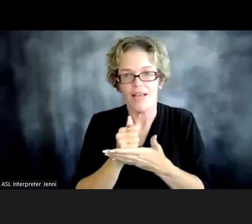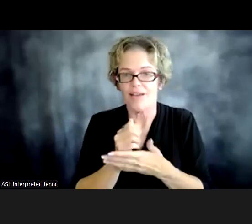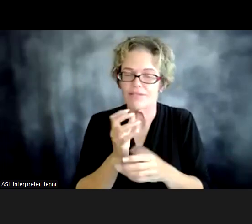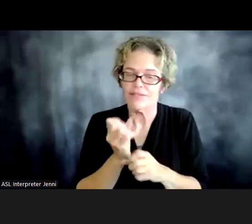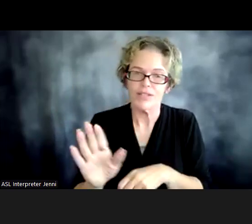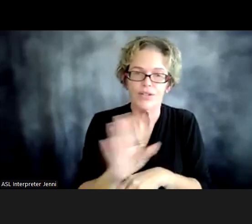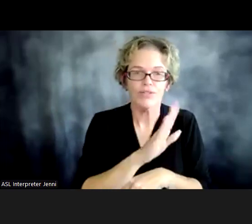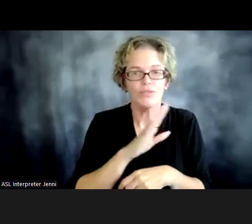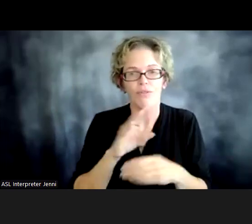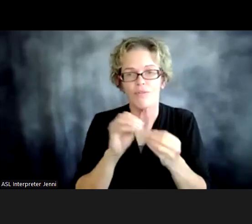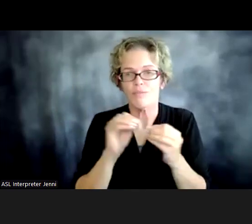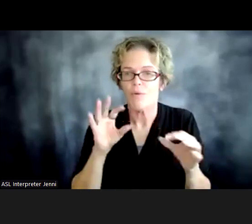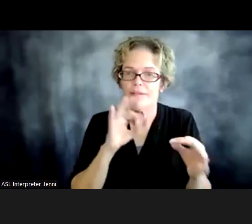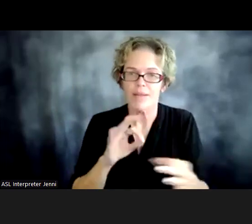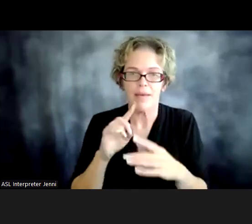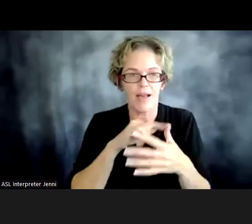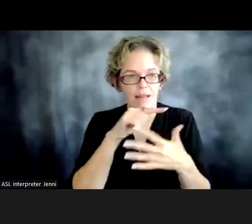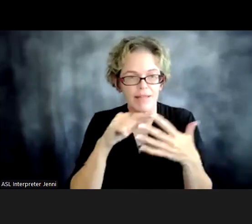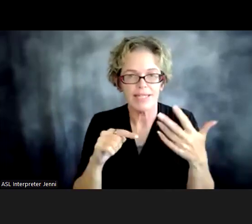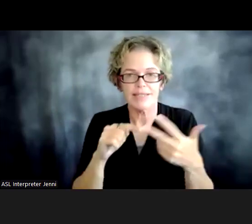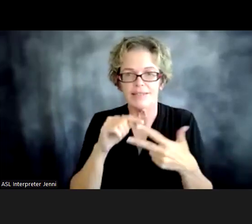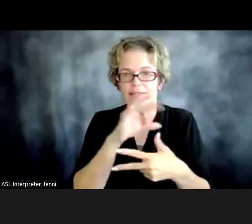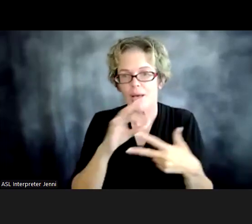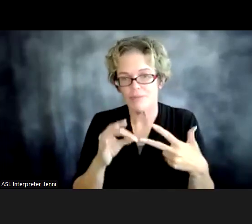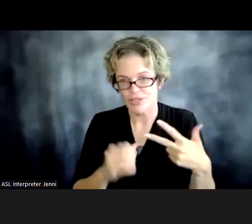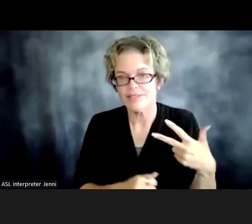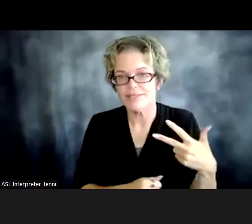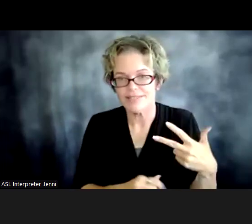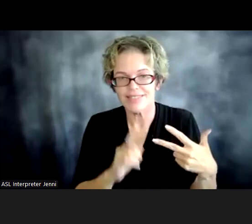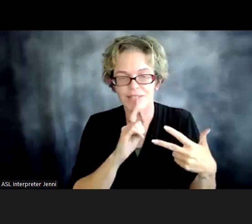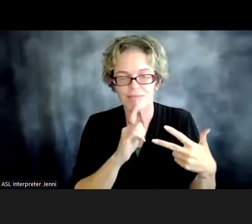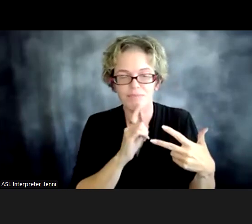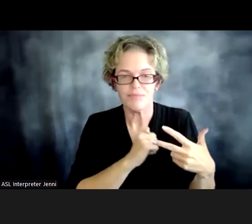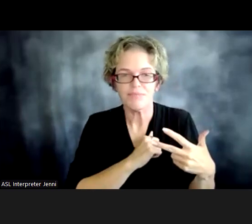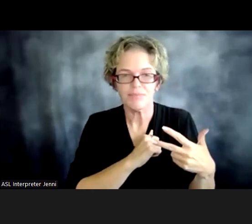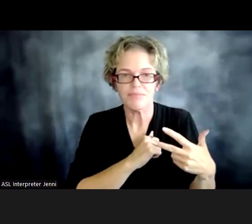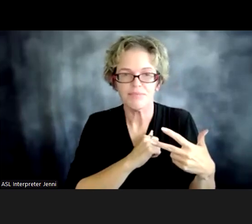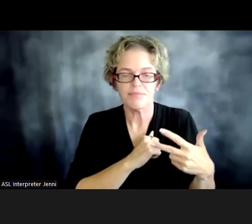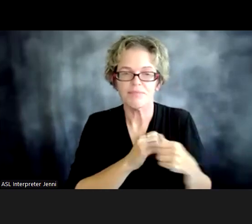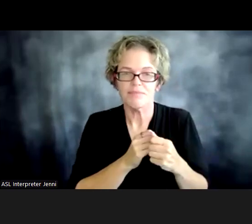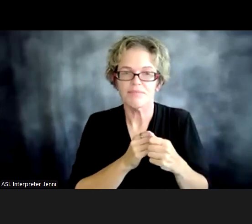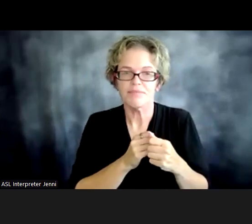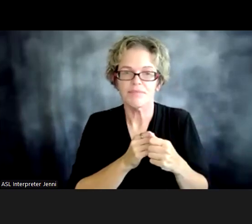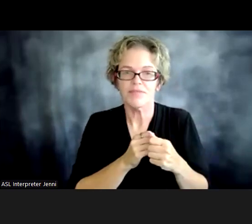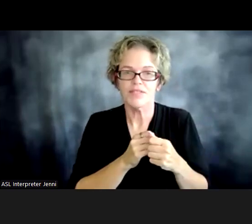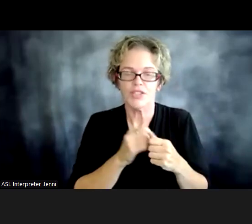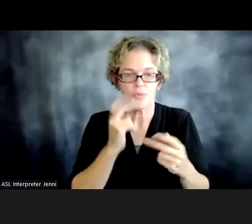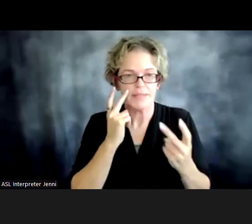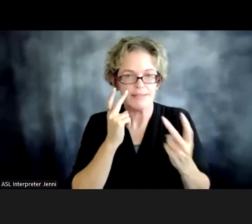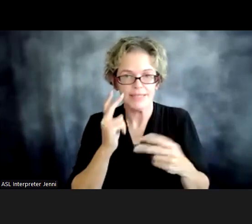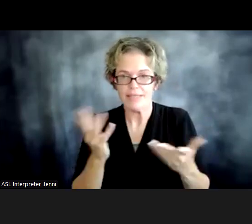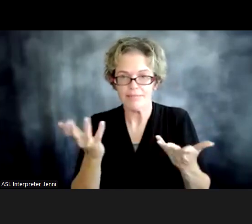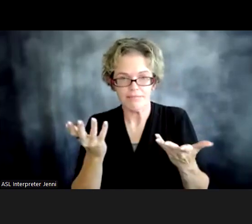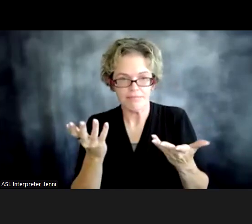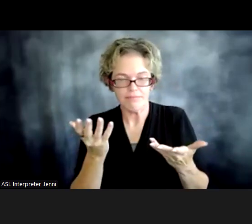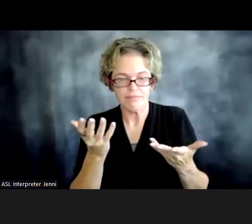feedback on these options and just kind of seeing where we are with them and where you guys may be expecting us to